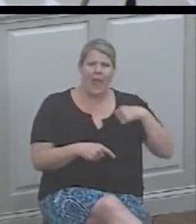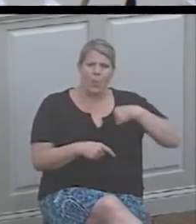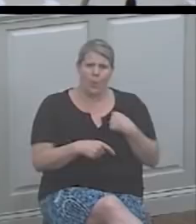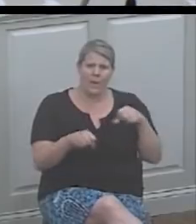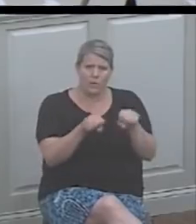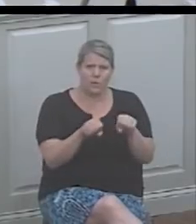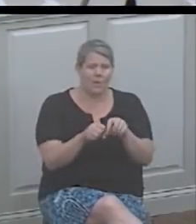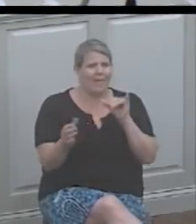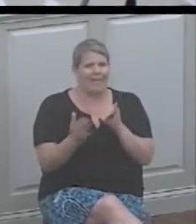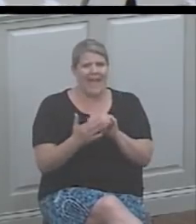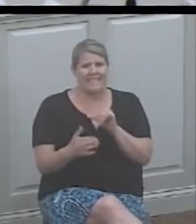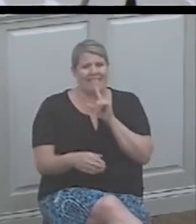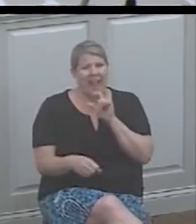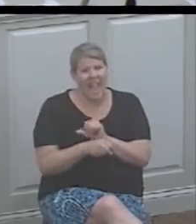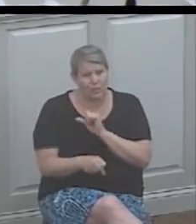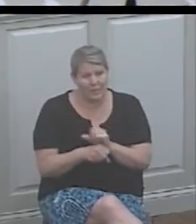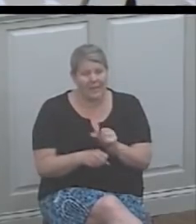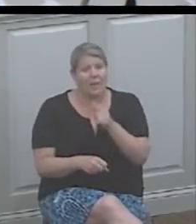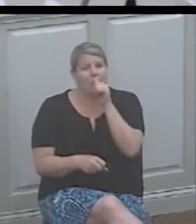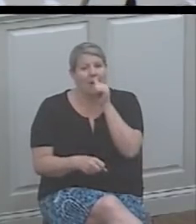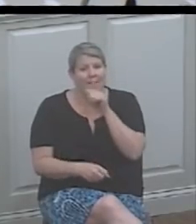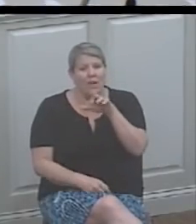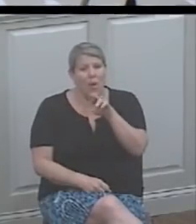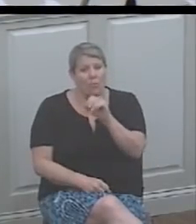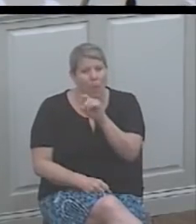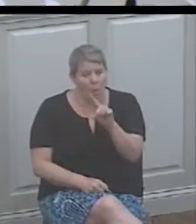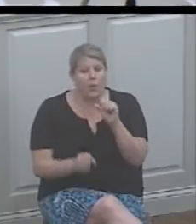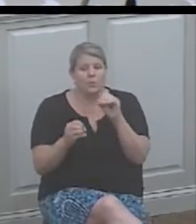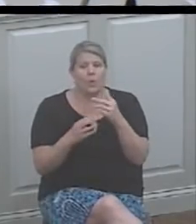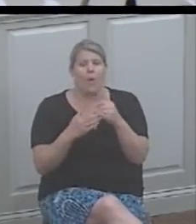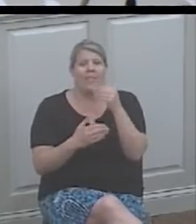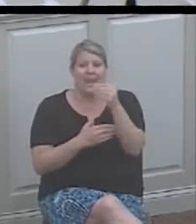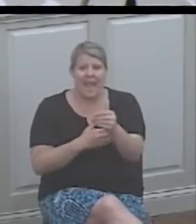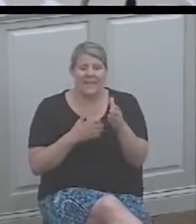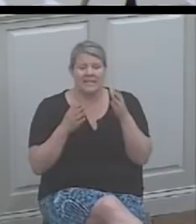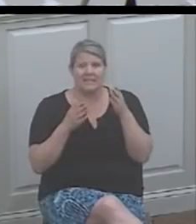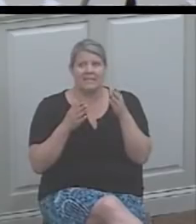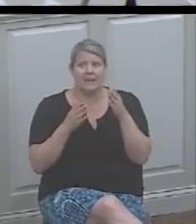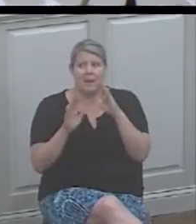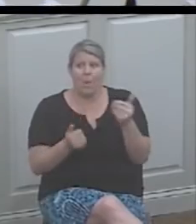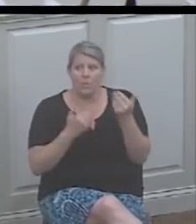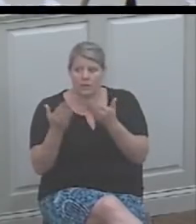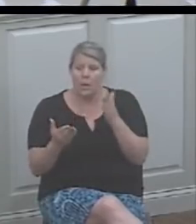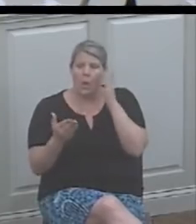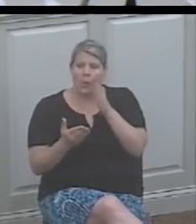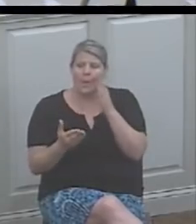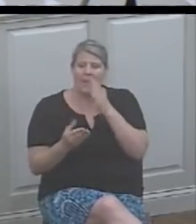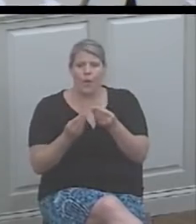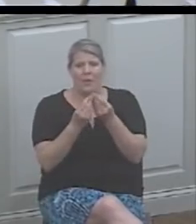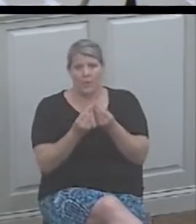actually a private road. And so the next motion before you will be a dedication or